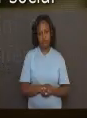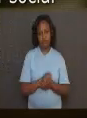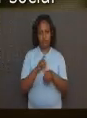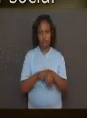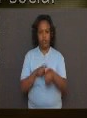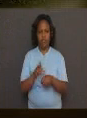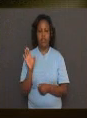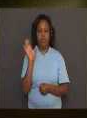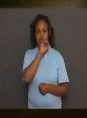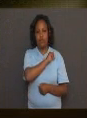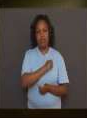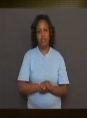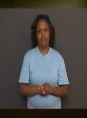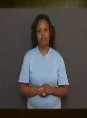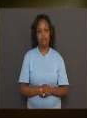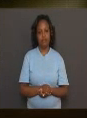Time's up!